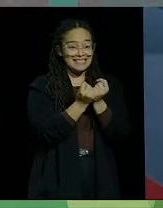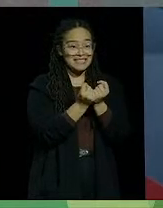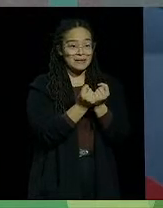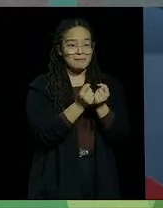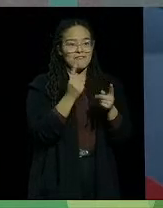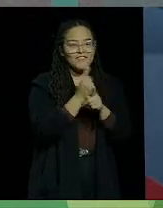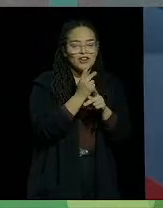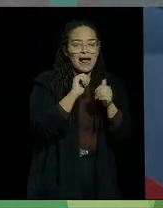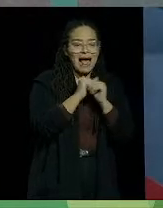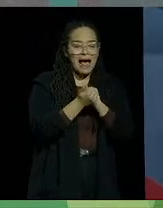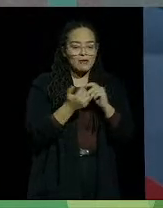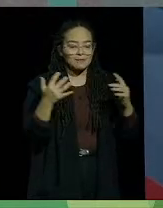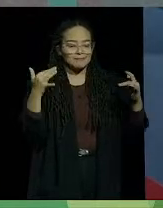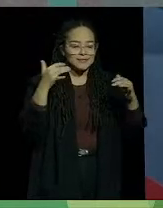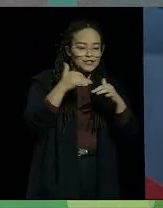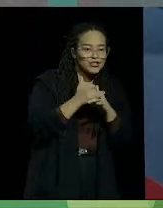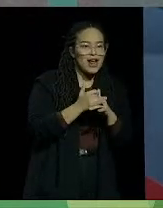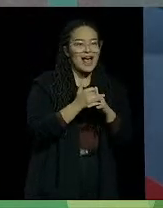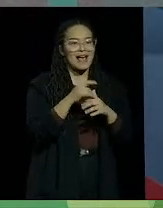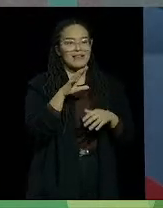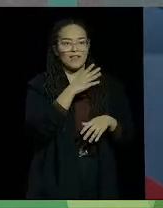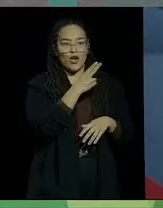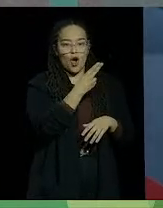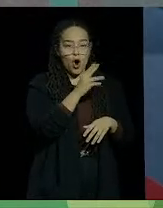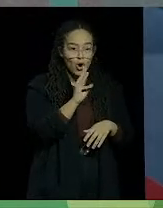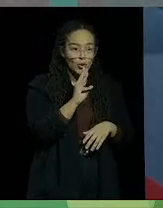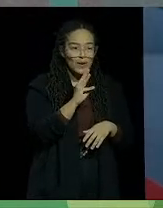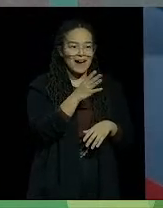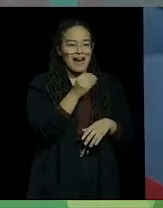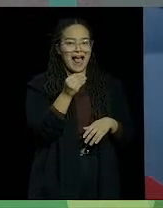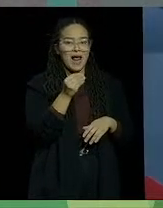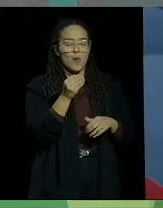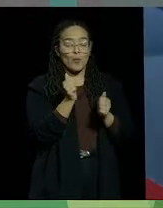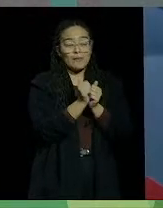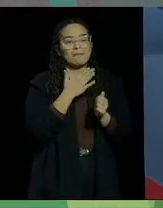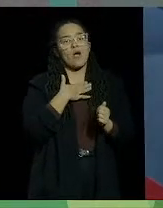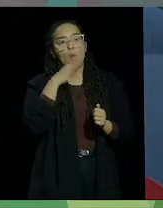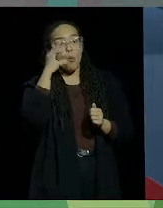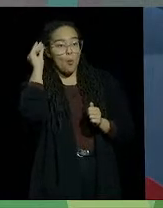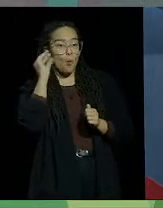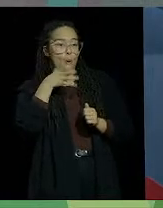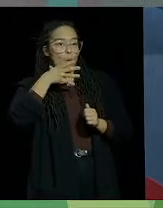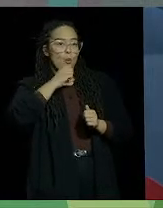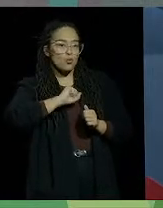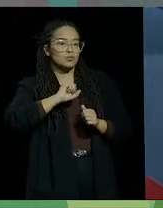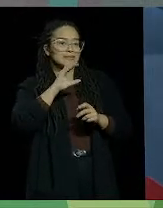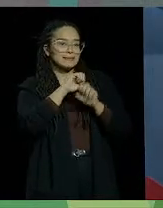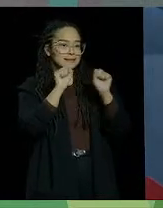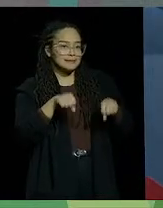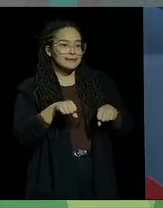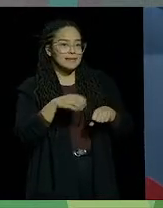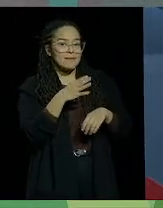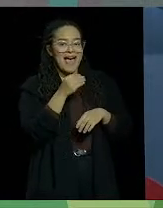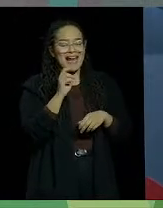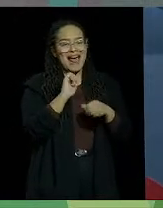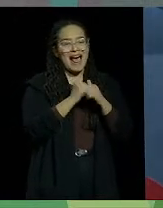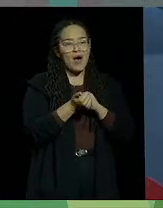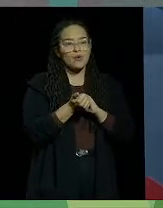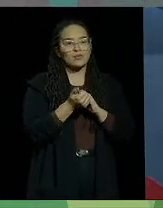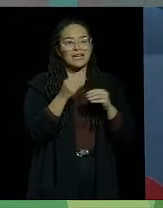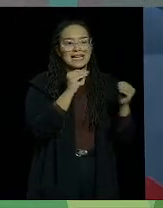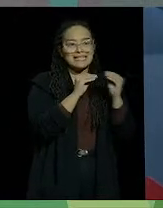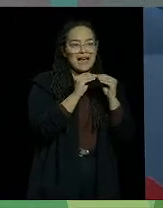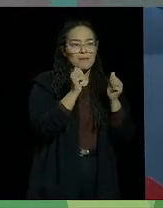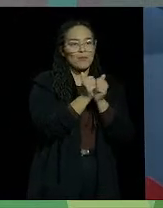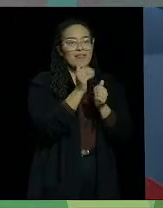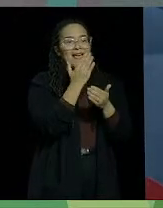this hardware and parts of my existing system, and more importantly, adapt and tailor the software to use with my hand controls.